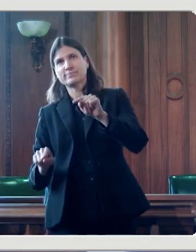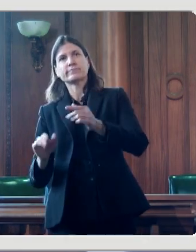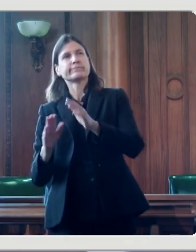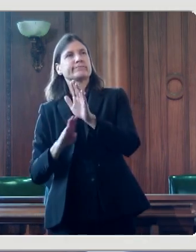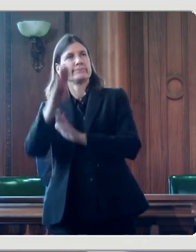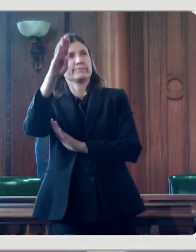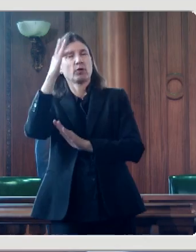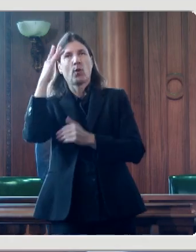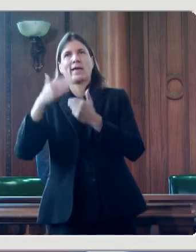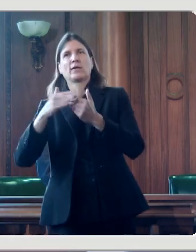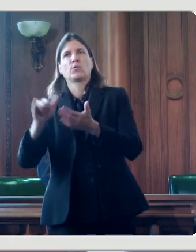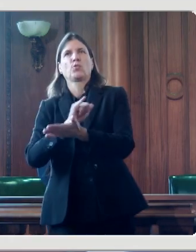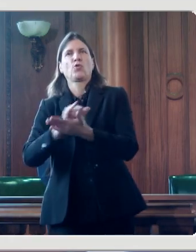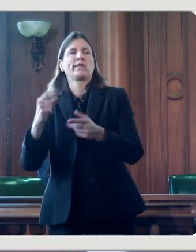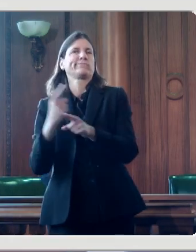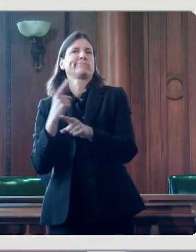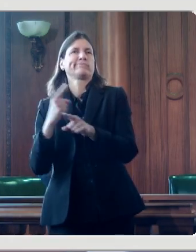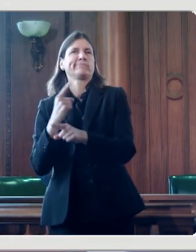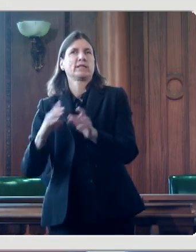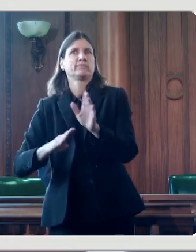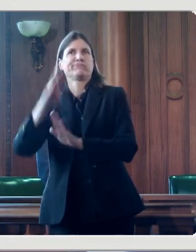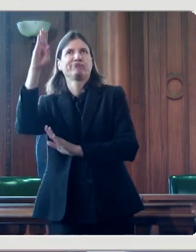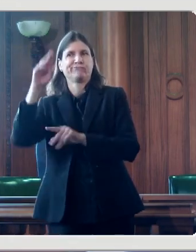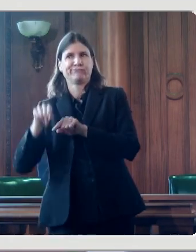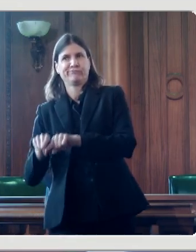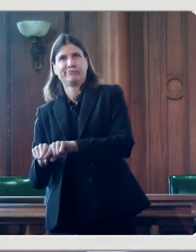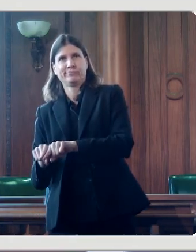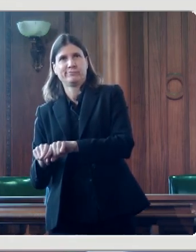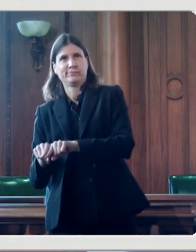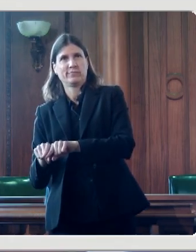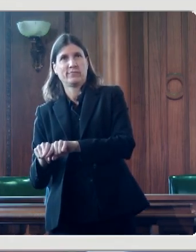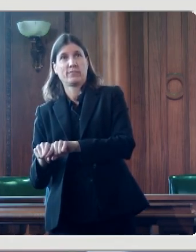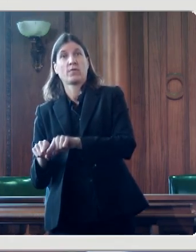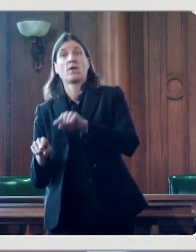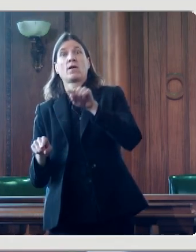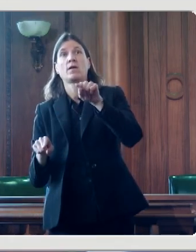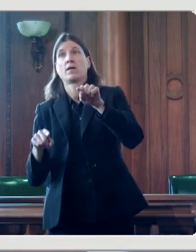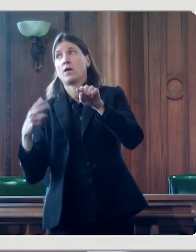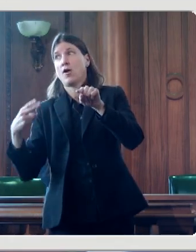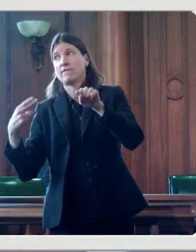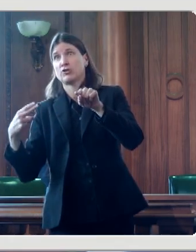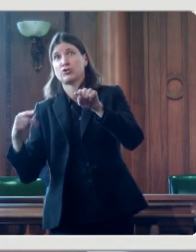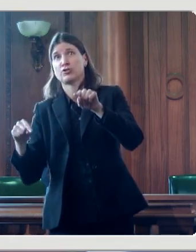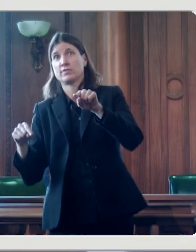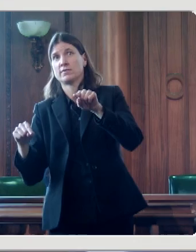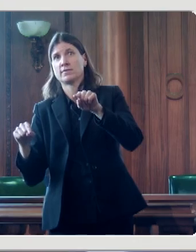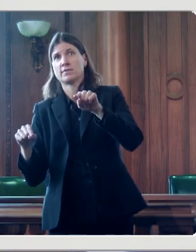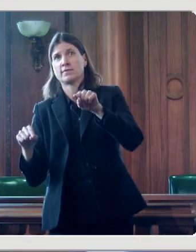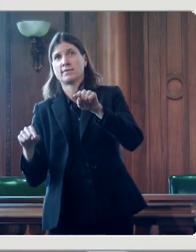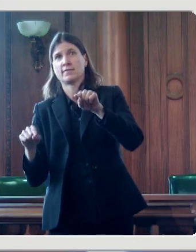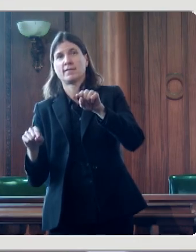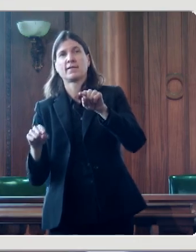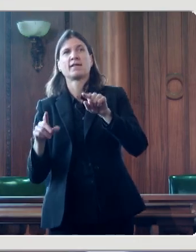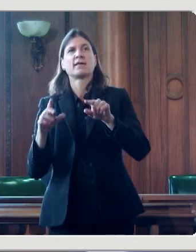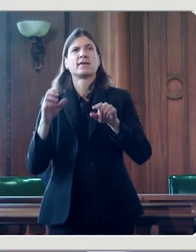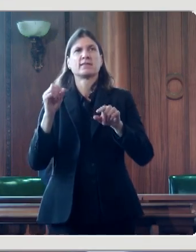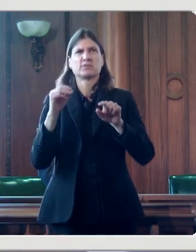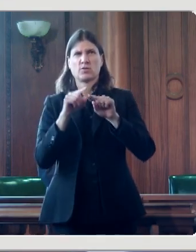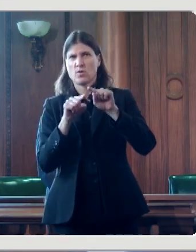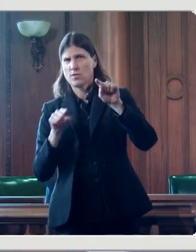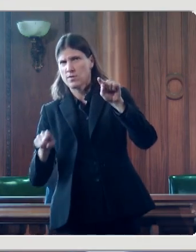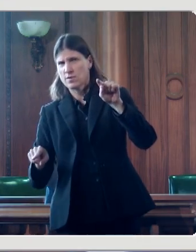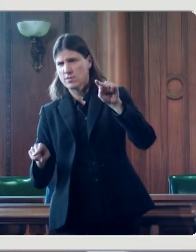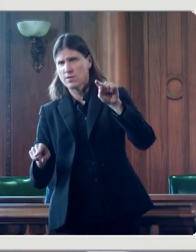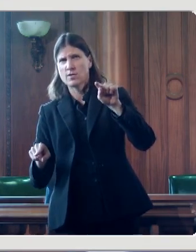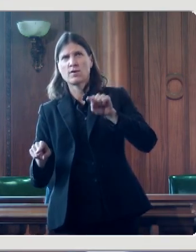leading indicators, if you will, for where we thought the surge would move. Because typically in the first surge